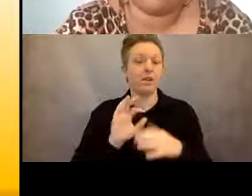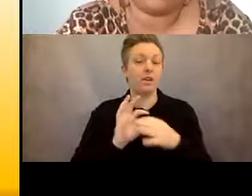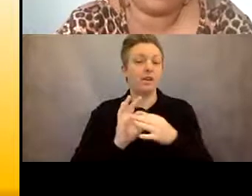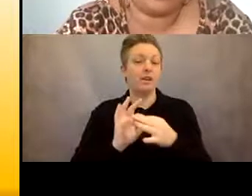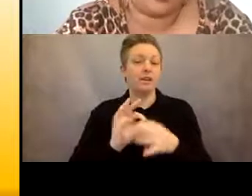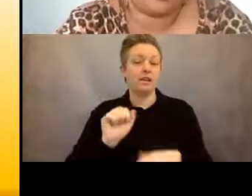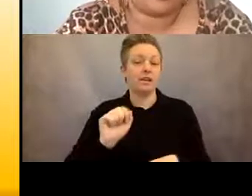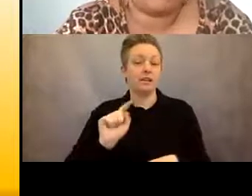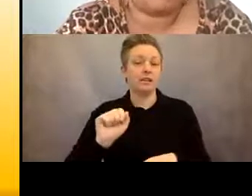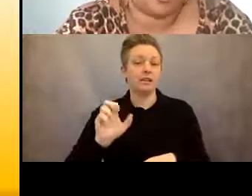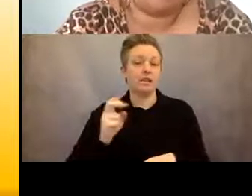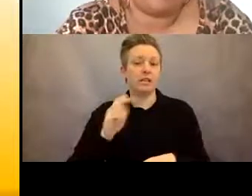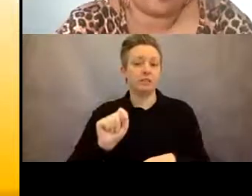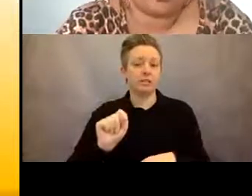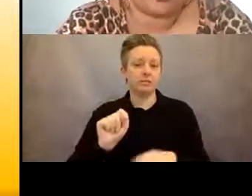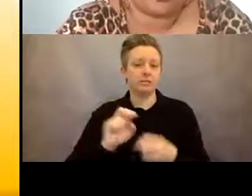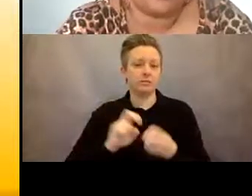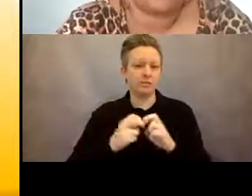talk about.